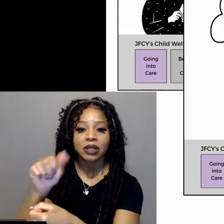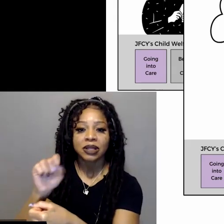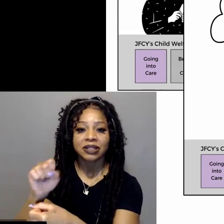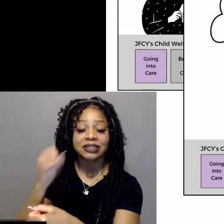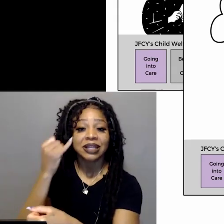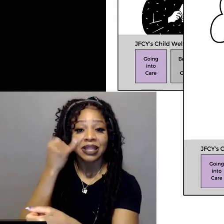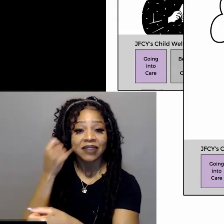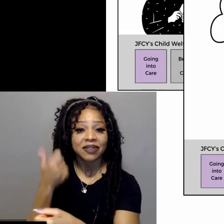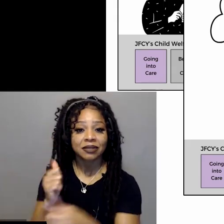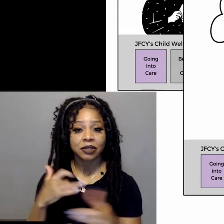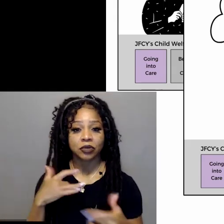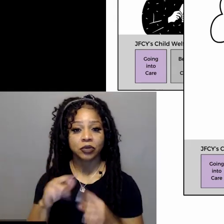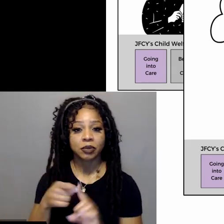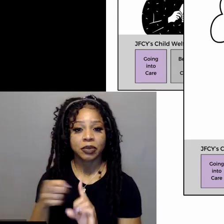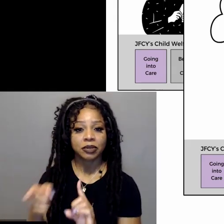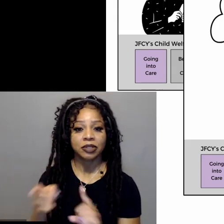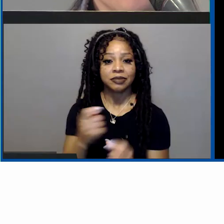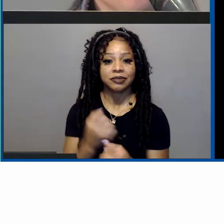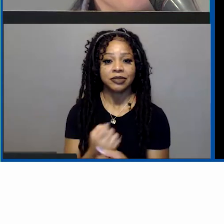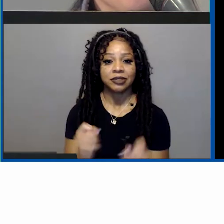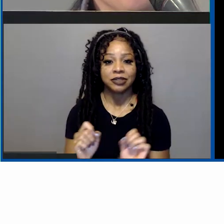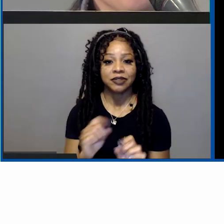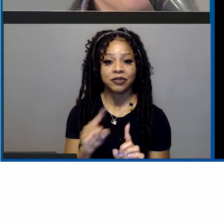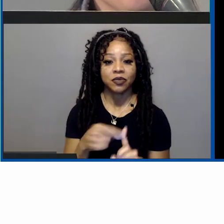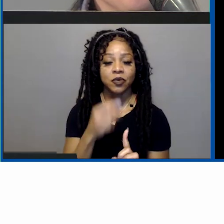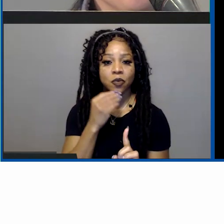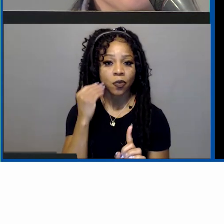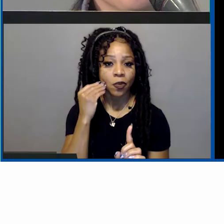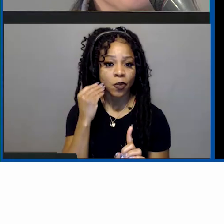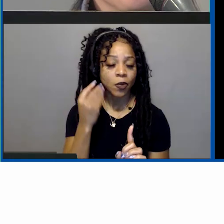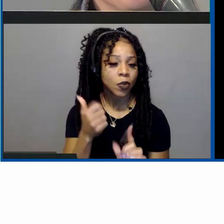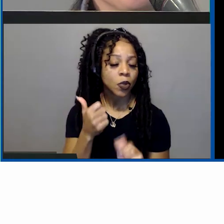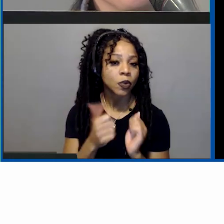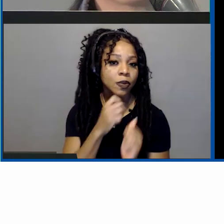there are concerns about their safety at home?